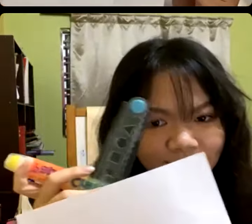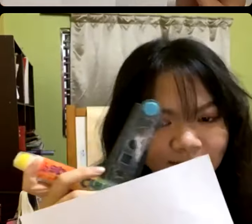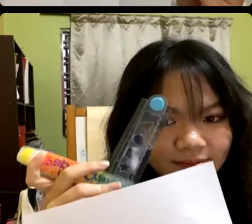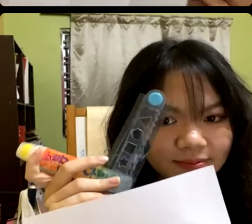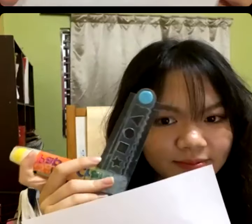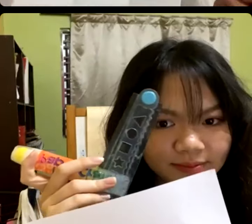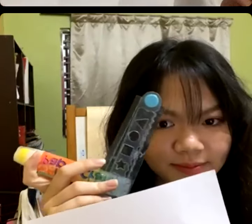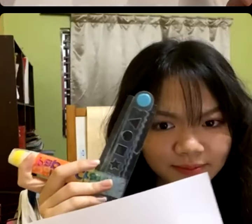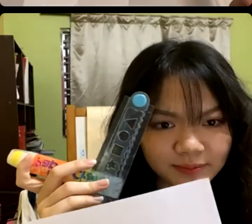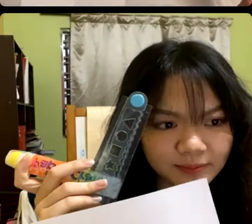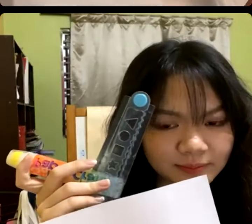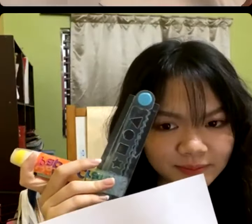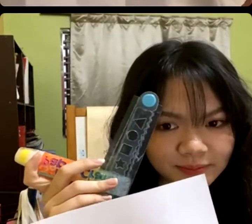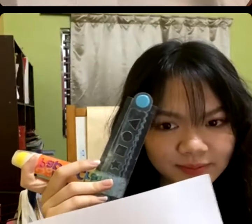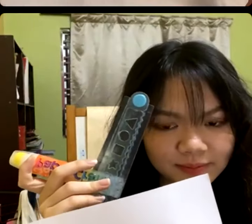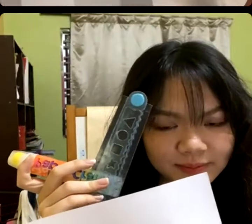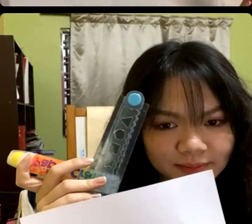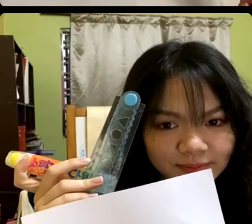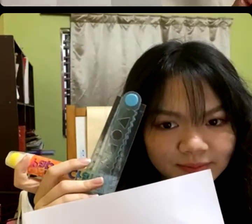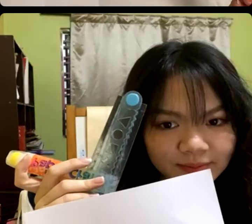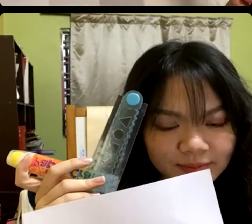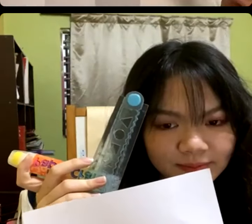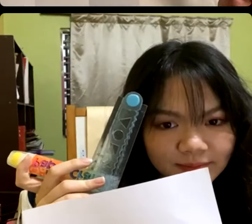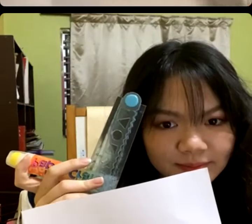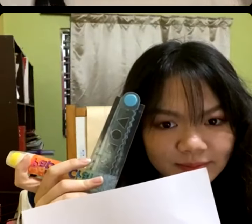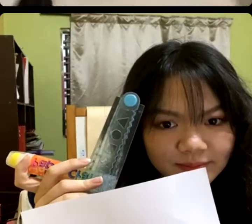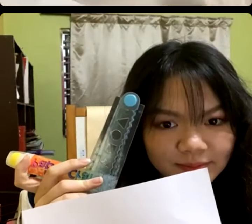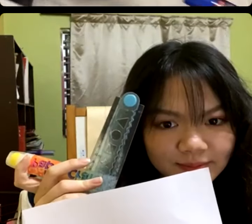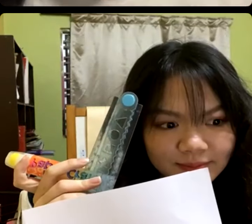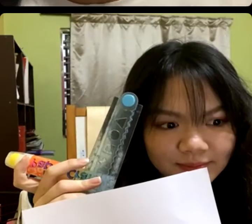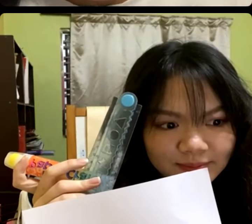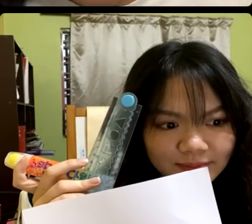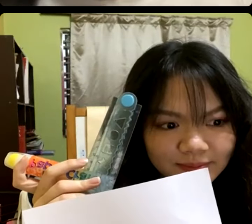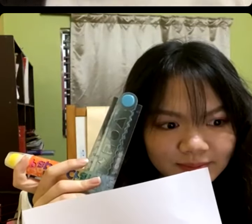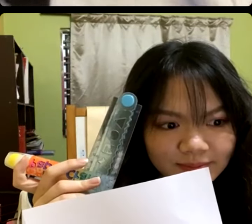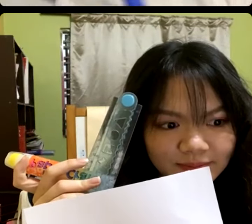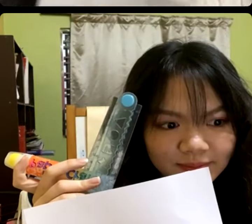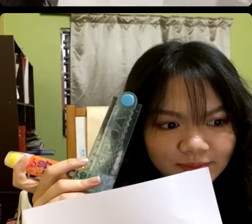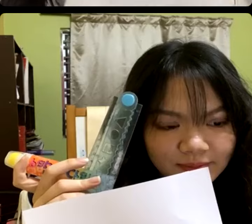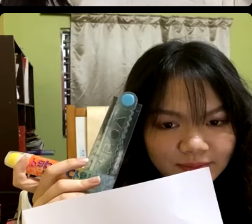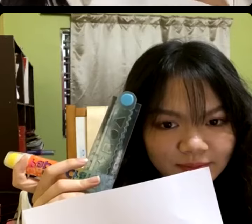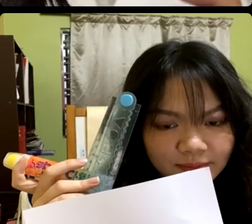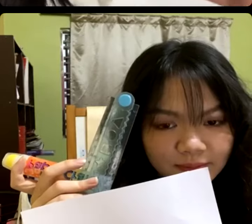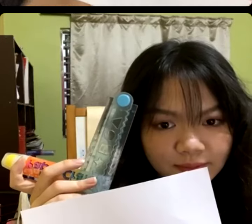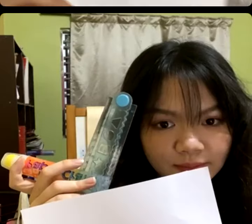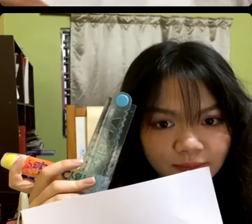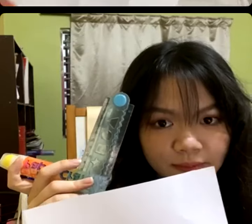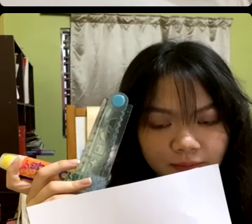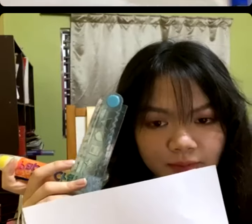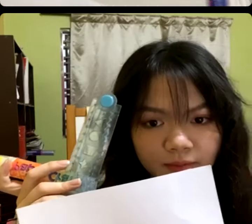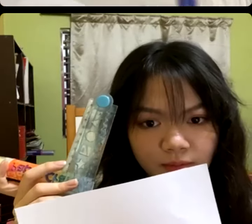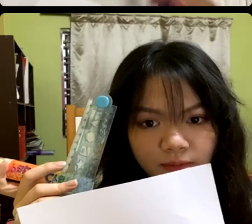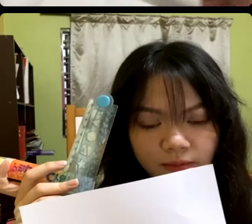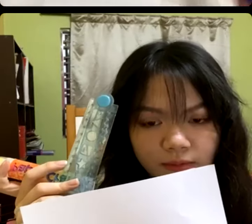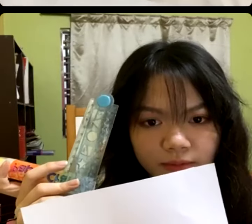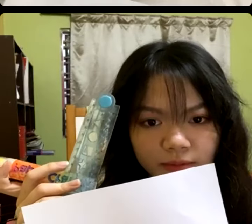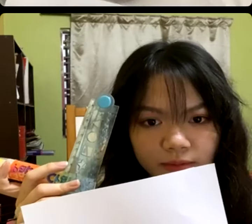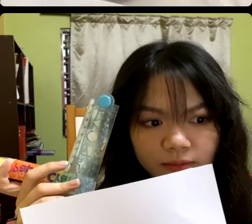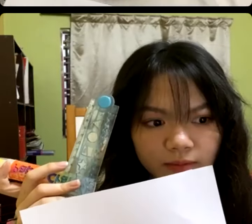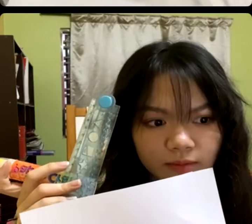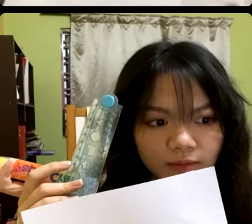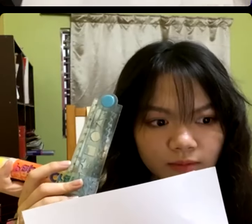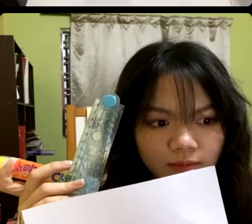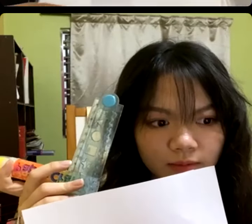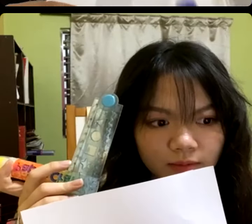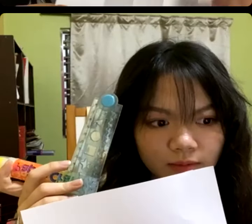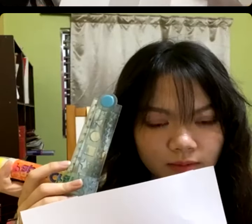a ruler, and also a piece of paper. That's all we need. And if let's say you want it to be easier,